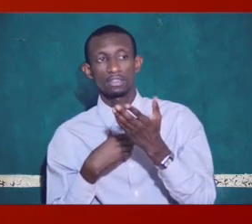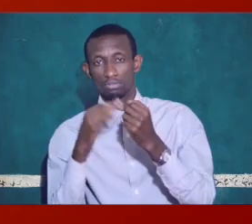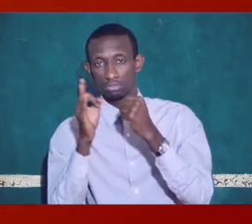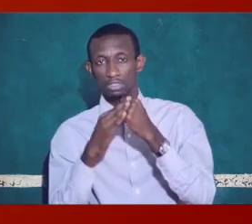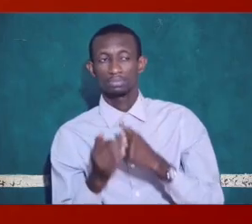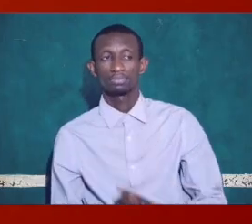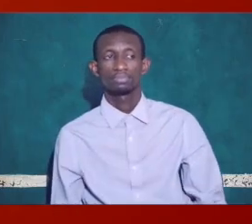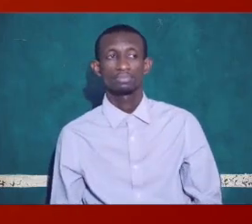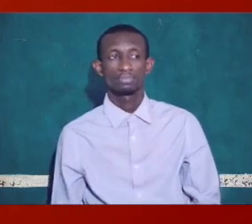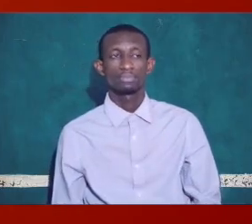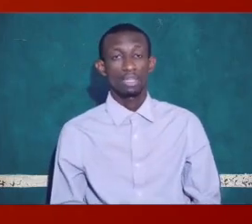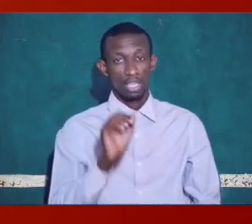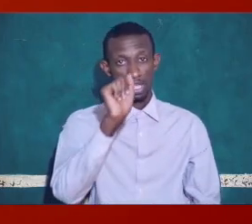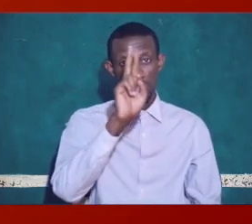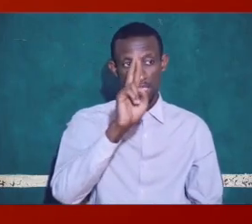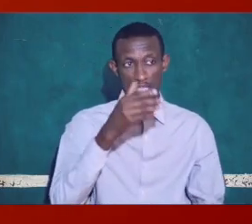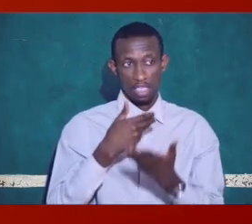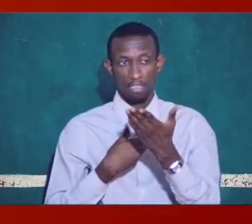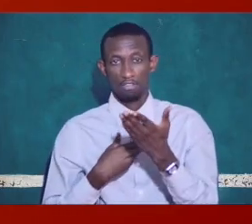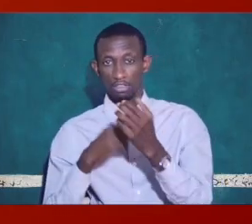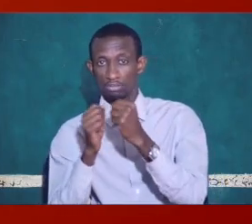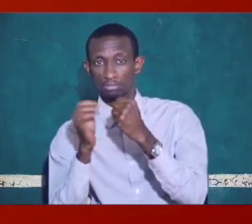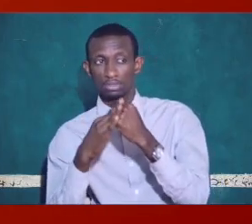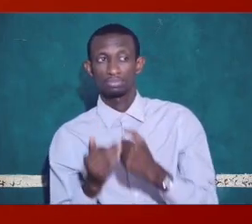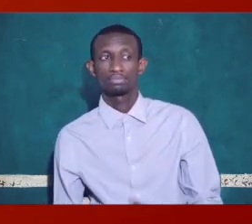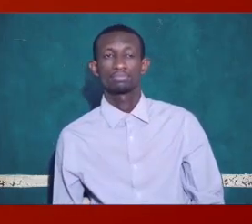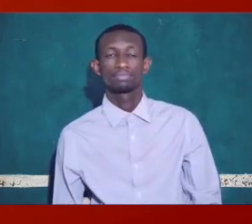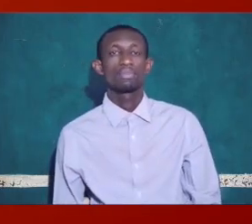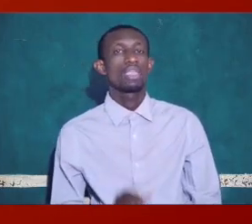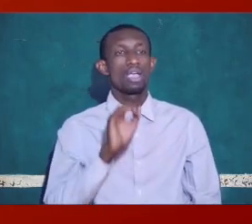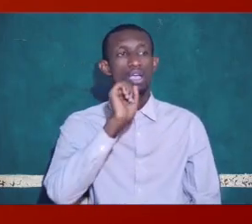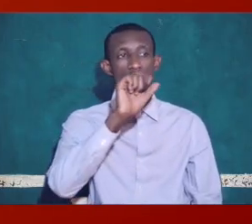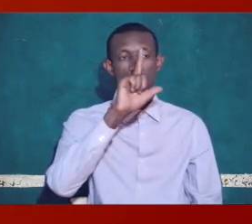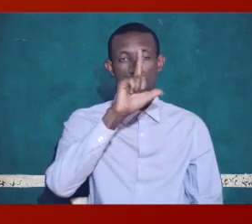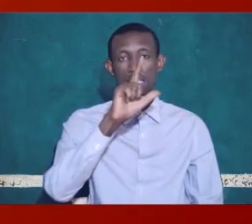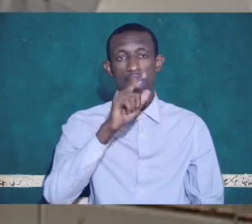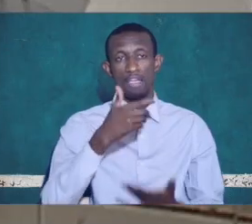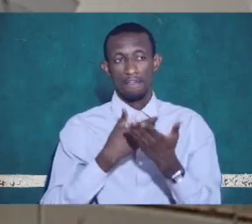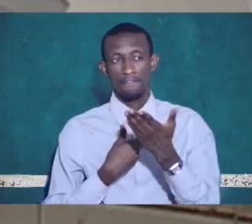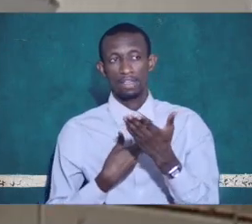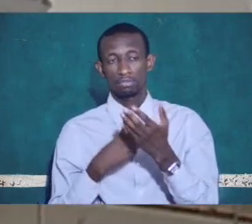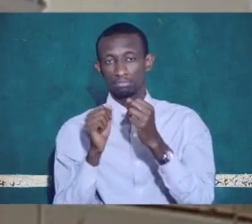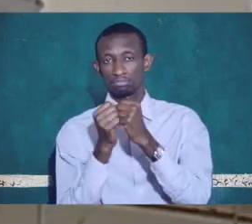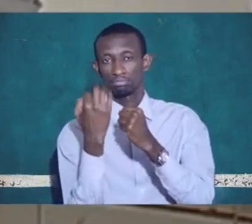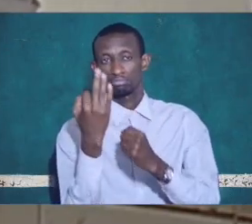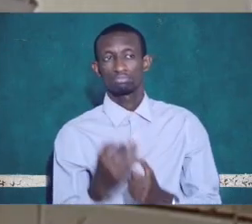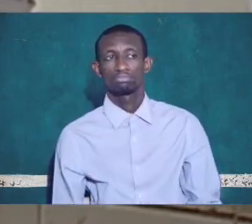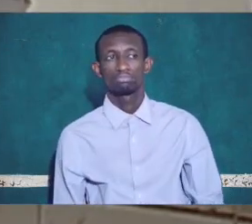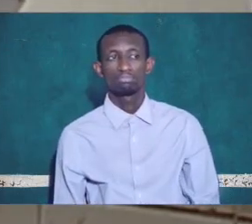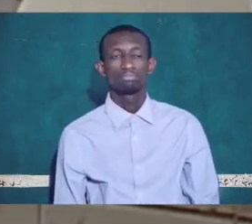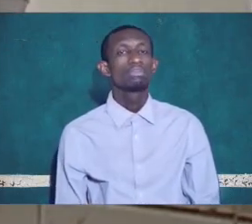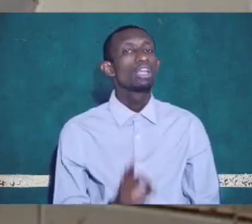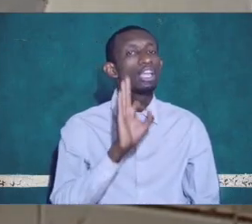electrons, argon with 18 electrons, aluminium with 13 electrons,